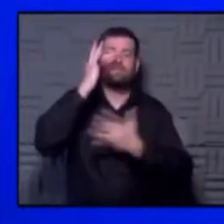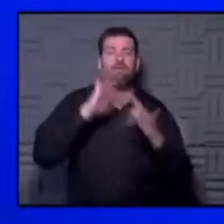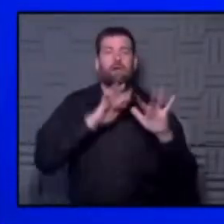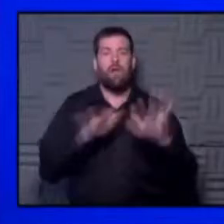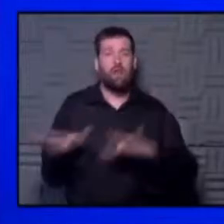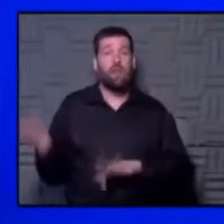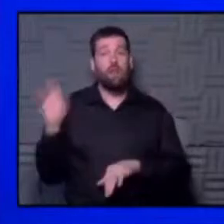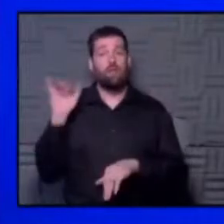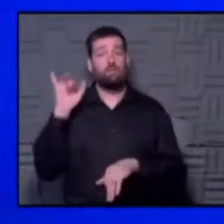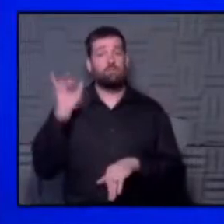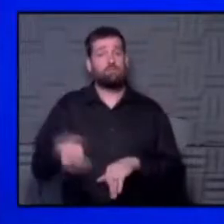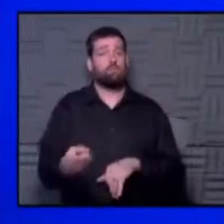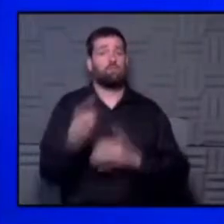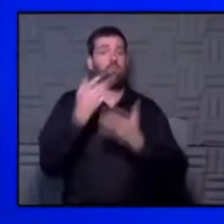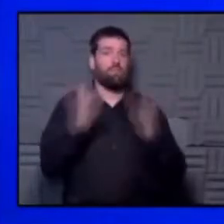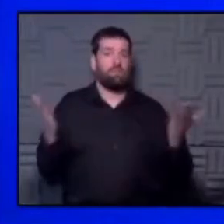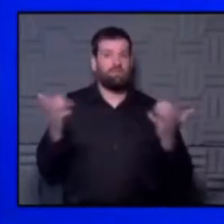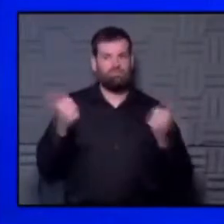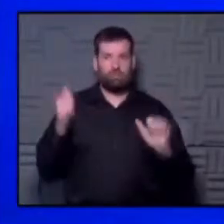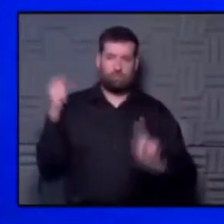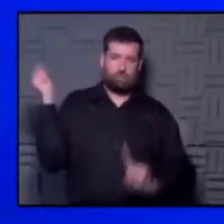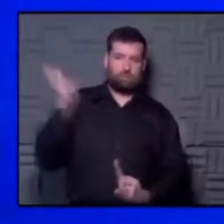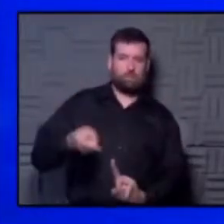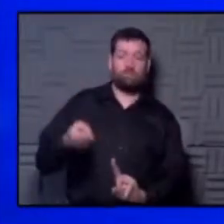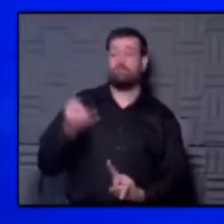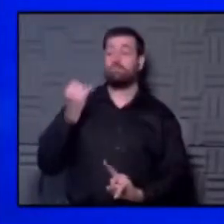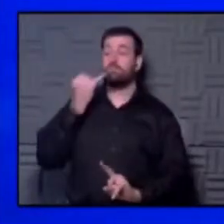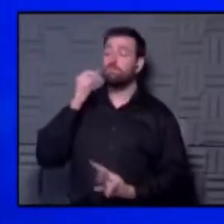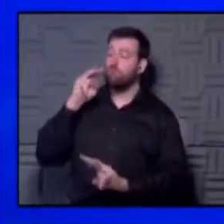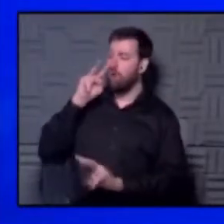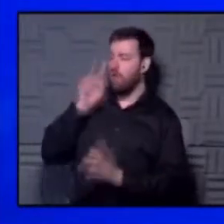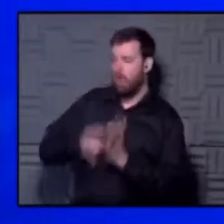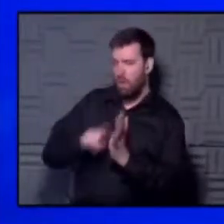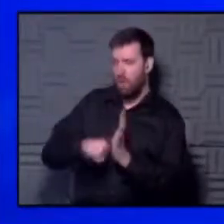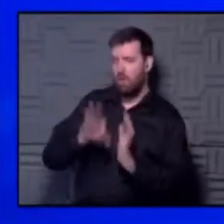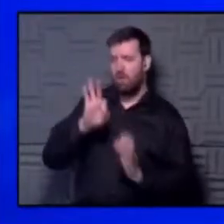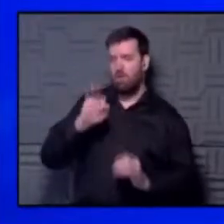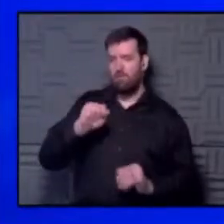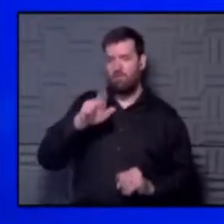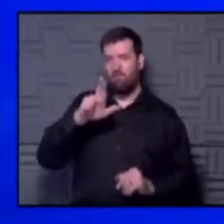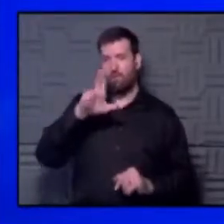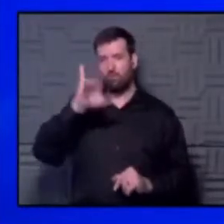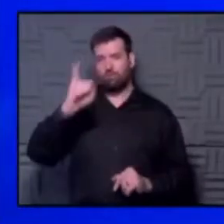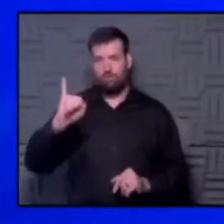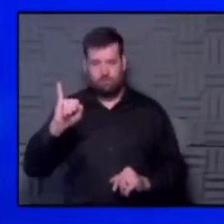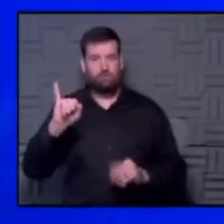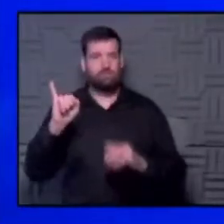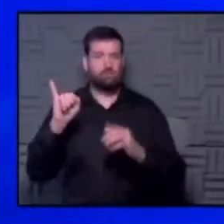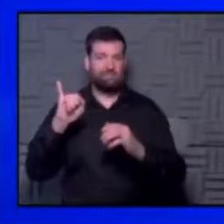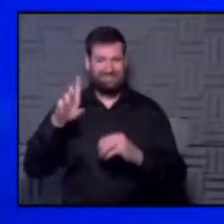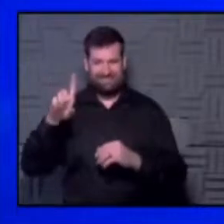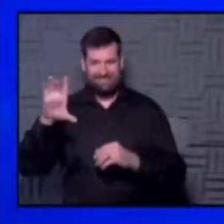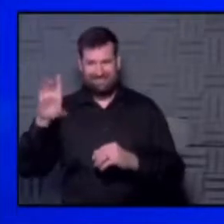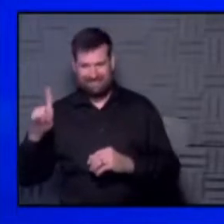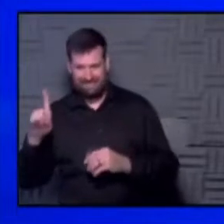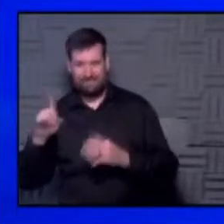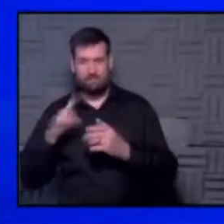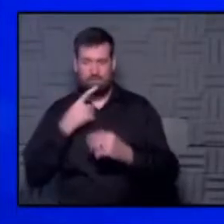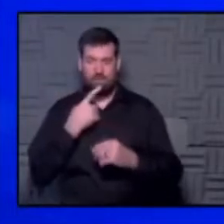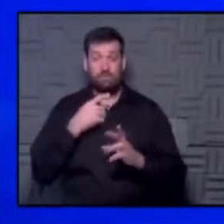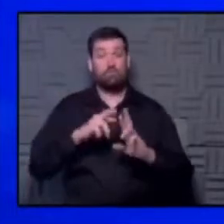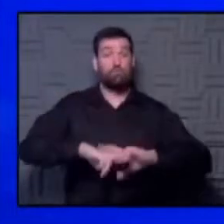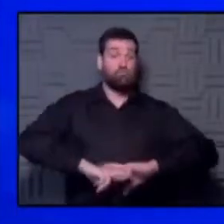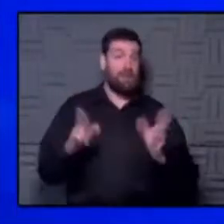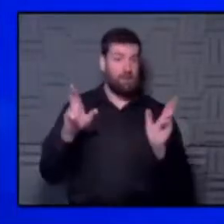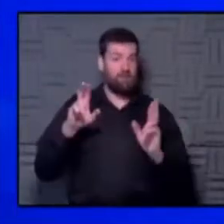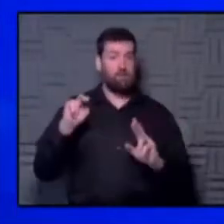that's actually one of the things they're trying to say. If you go back and look at what Fauci and the CDC are actually saying, what they're saying is be ready by November 1st because we